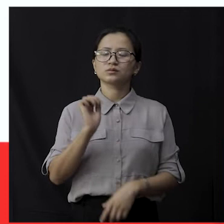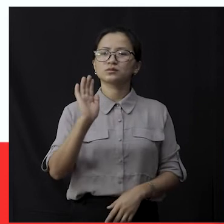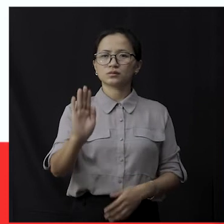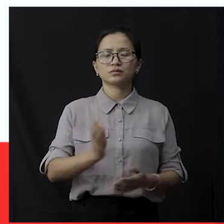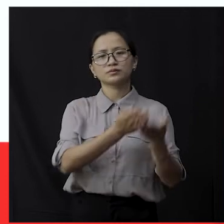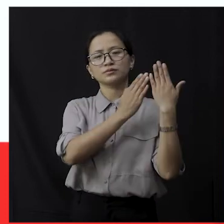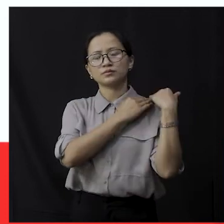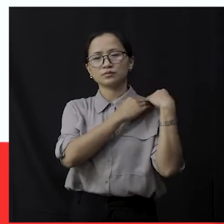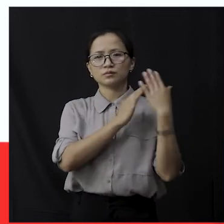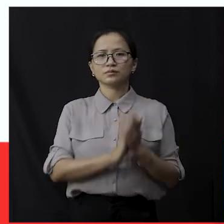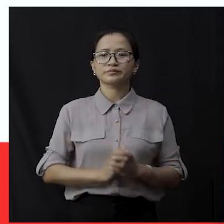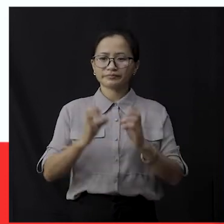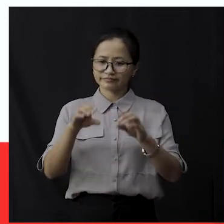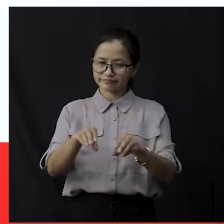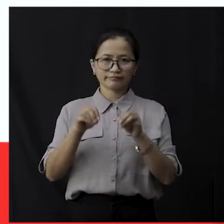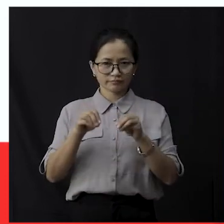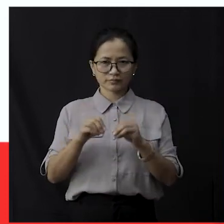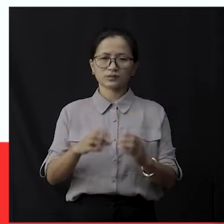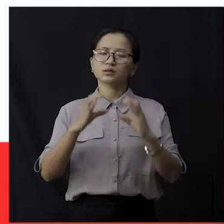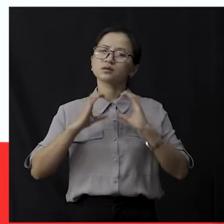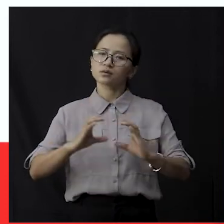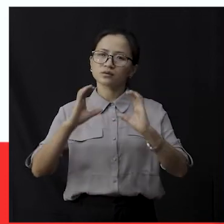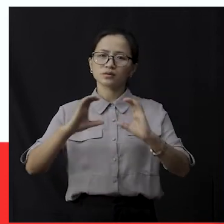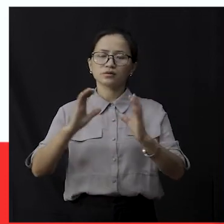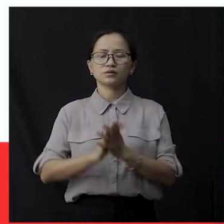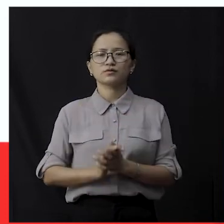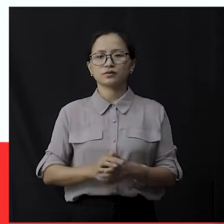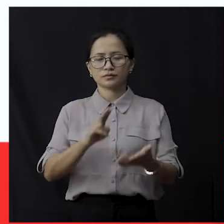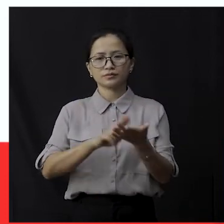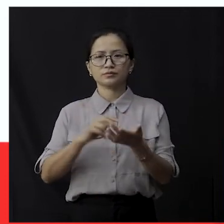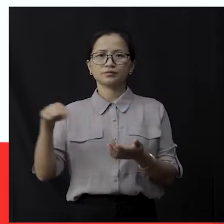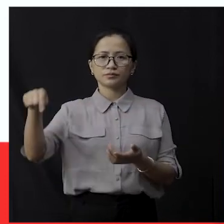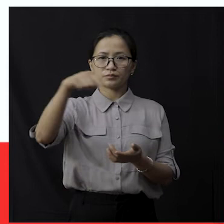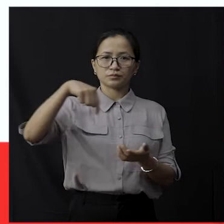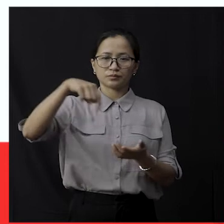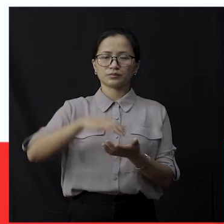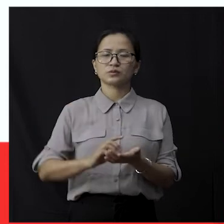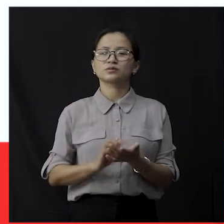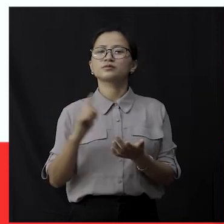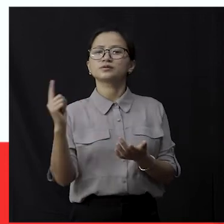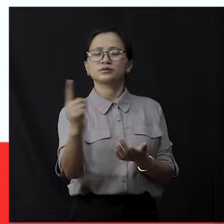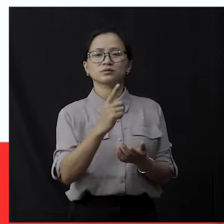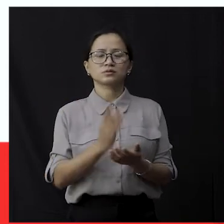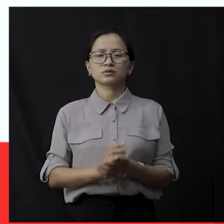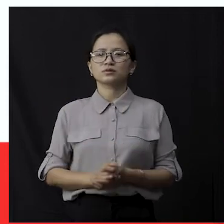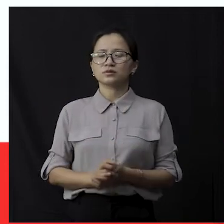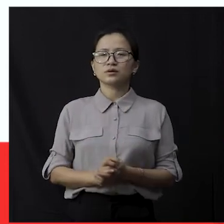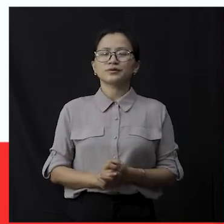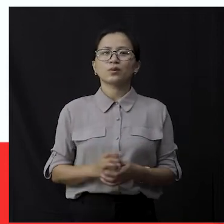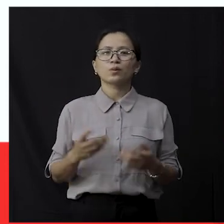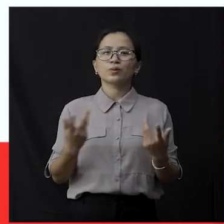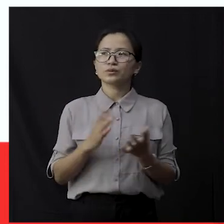my responsibility to take care of our natural surrounding, which God has gifted us. It